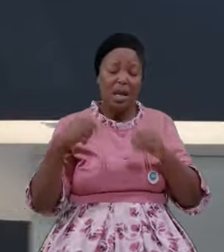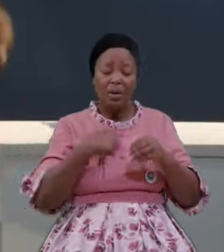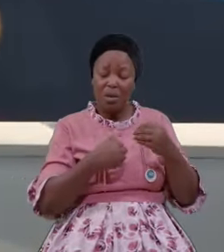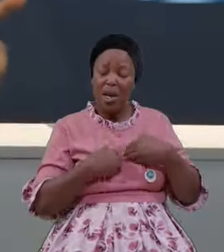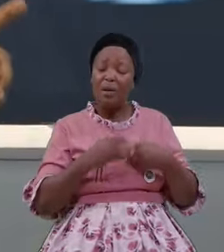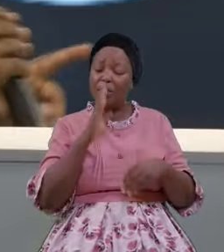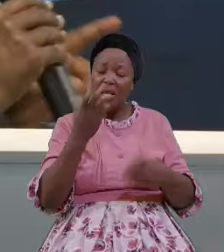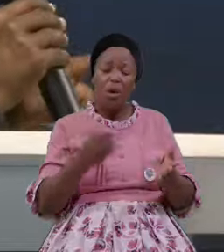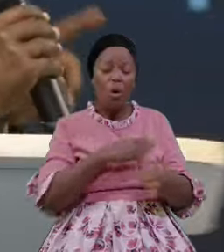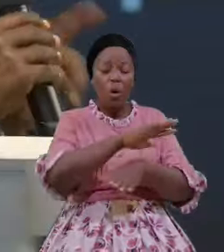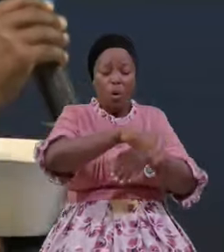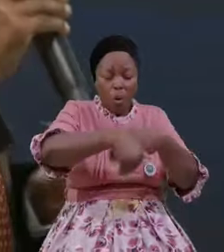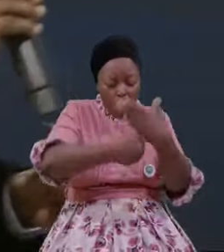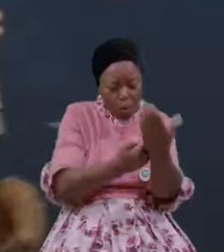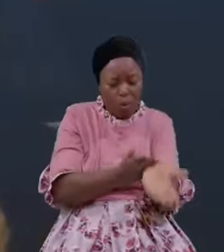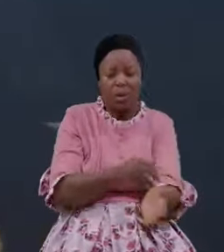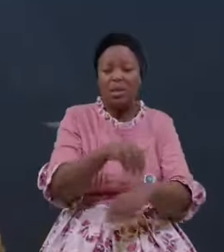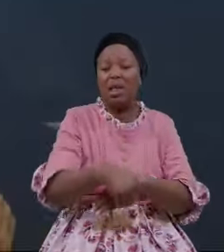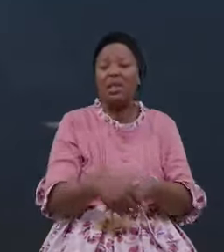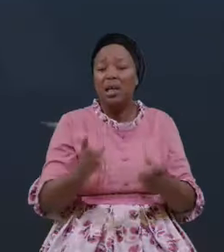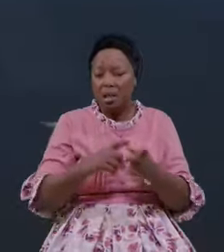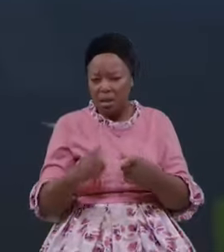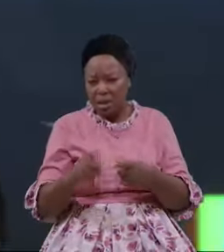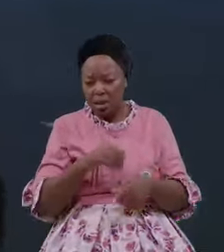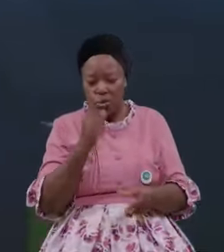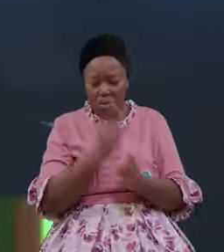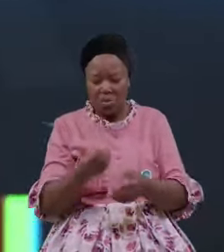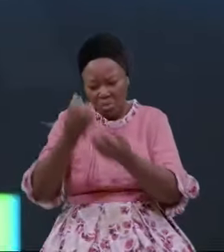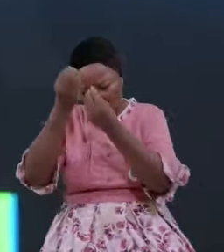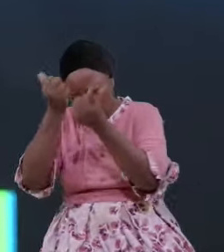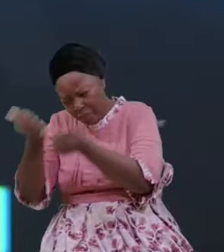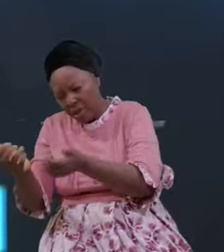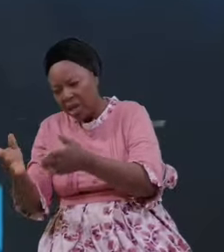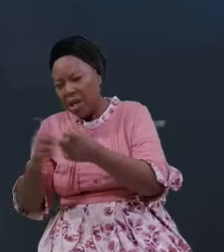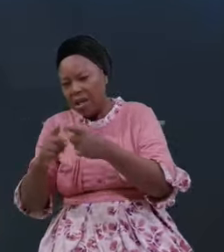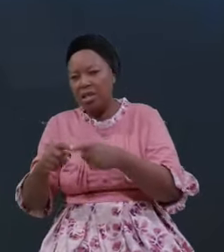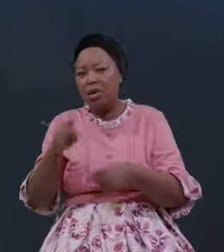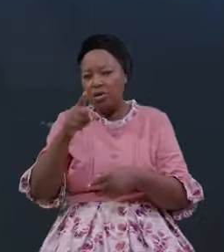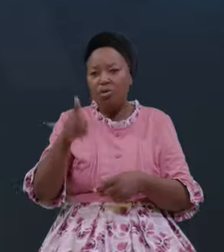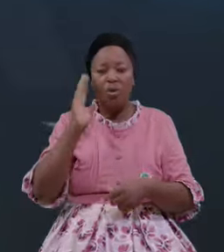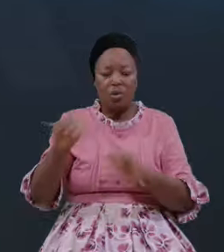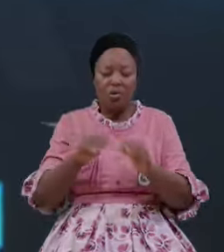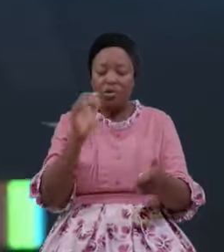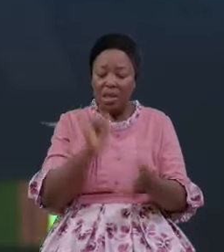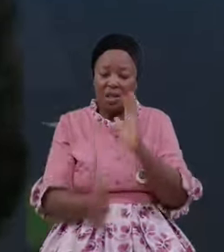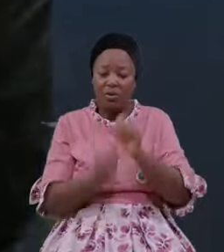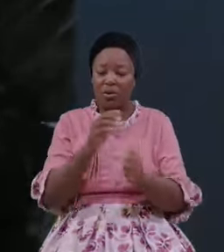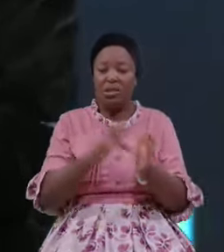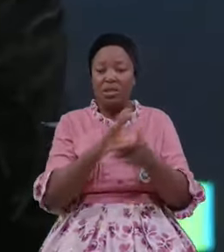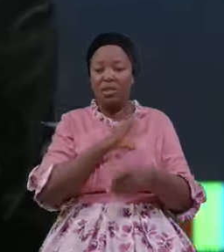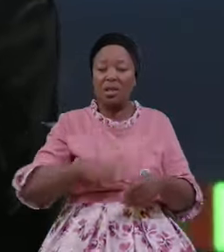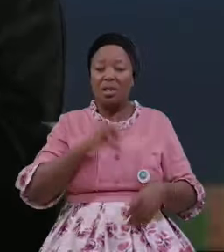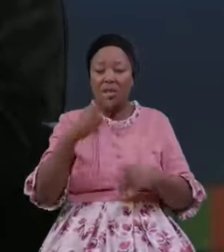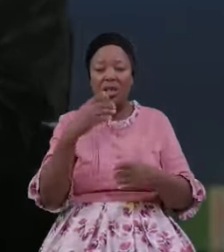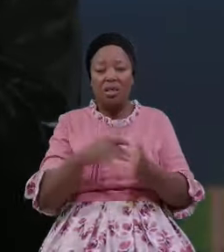just did what Jesus said. You will do what Jesus is saying. And they